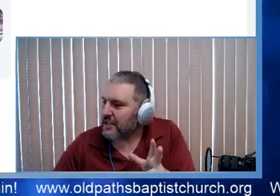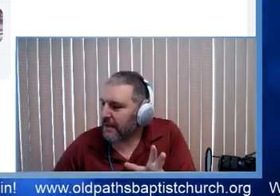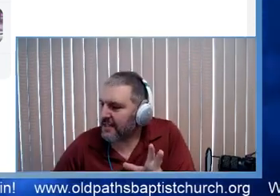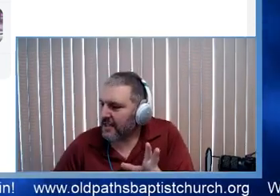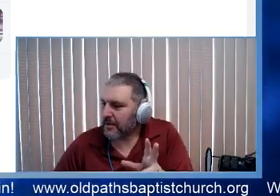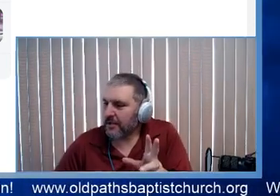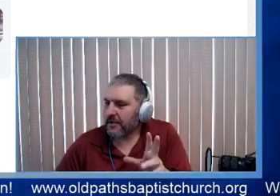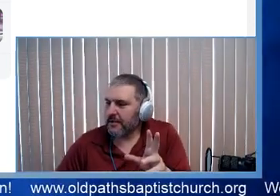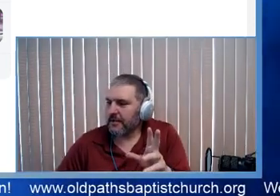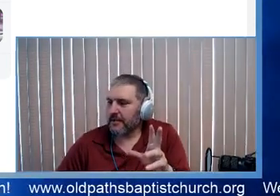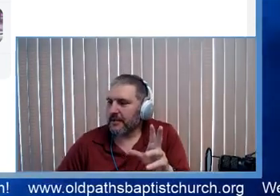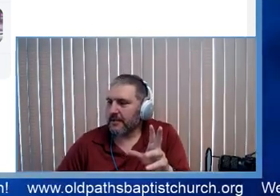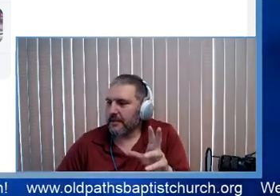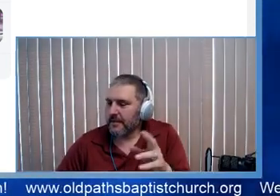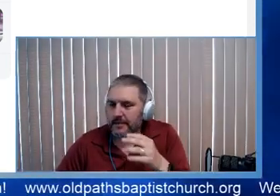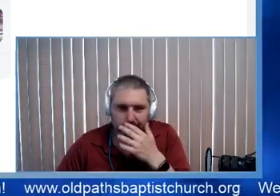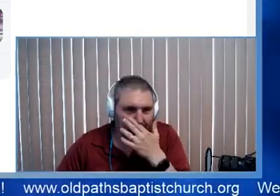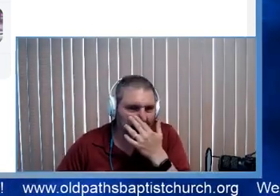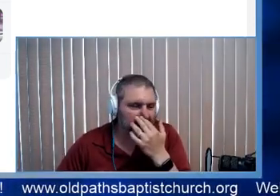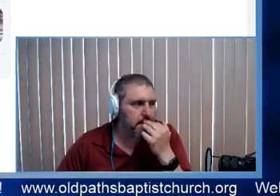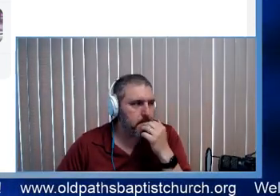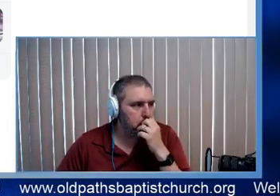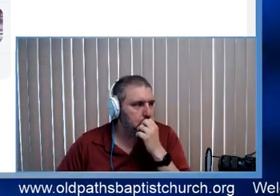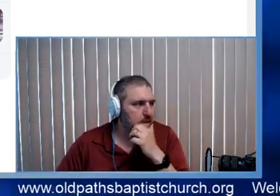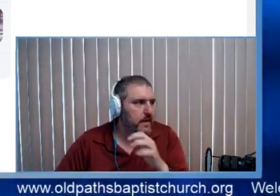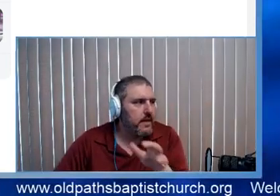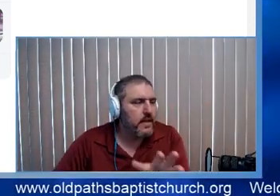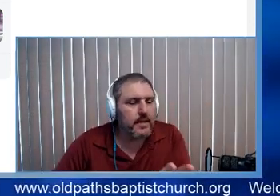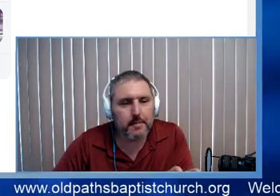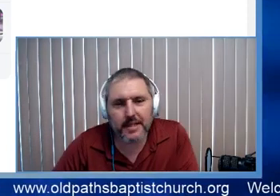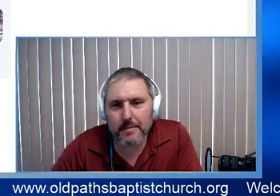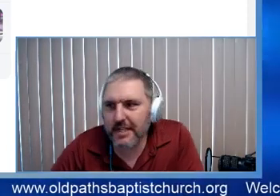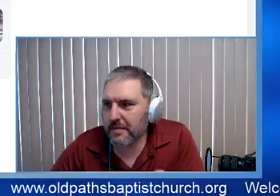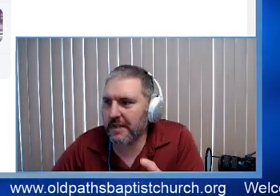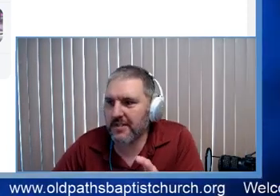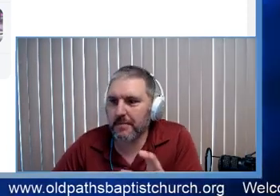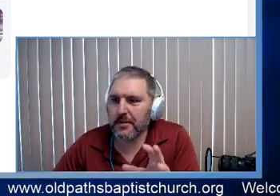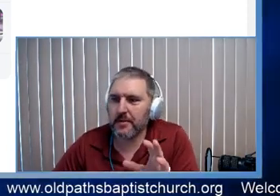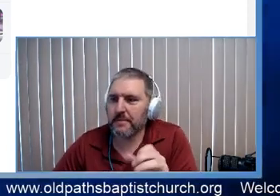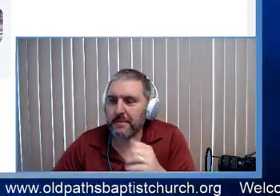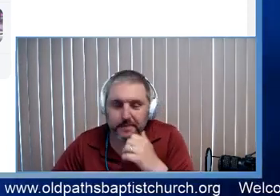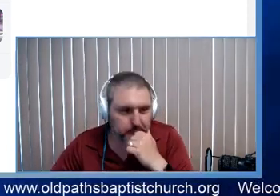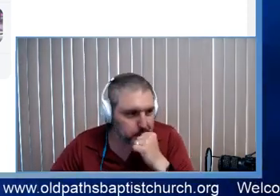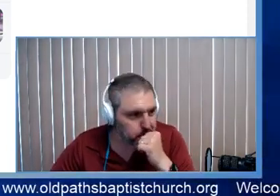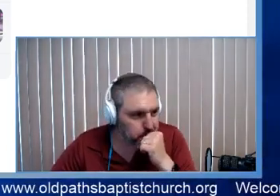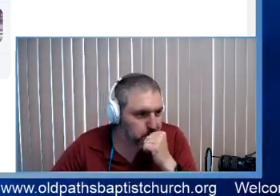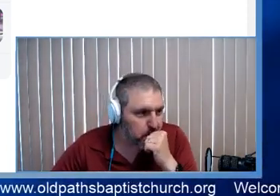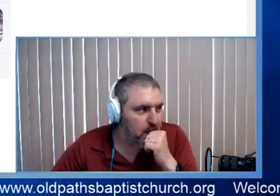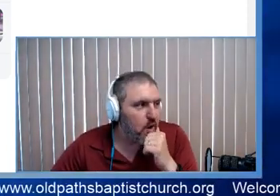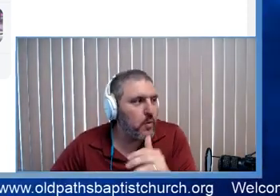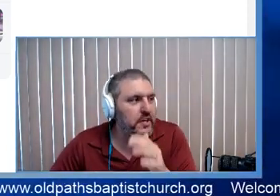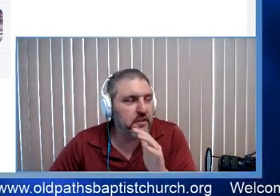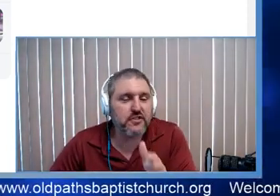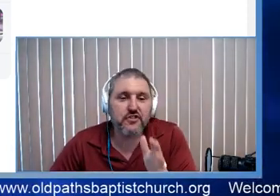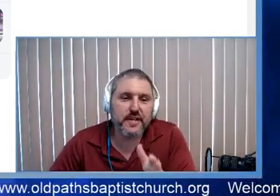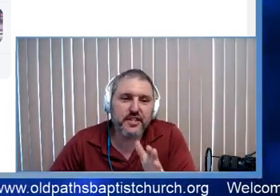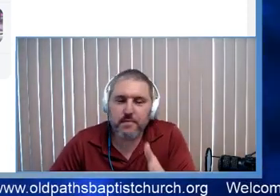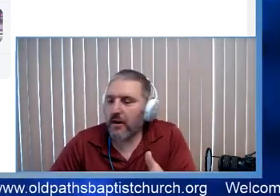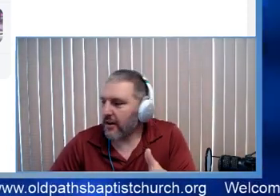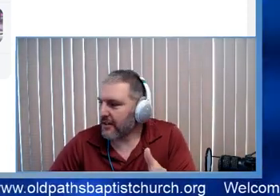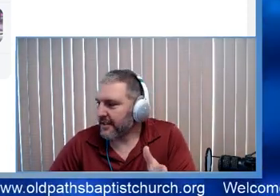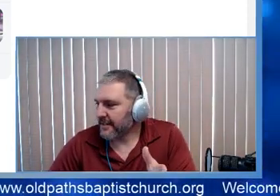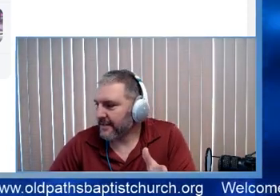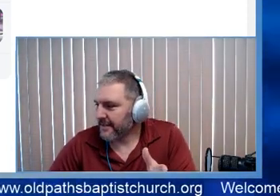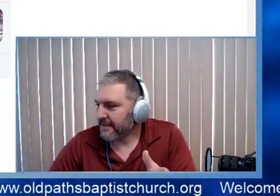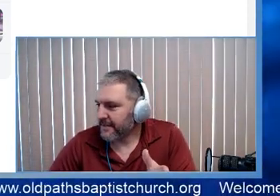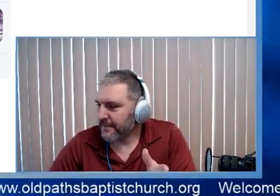Let me explain something to you. Okay? Let me explain something to you. When you're street